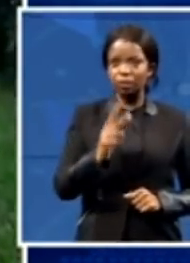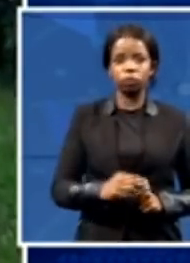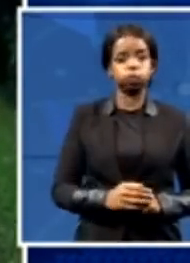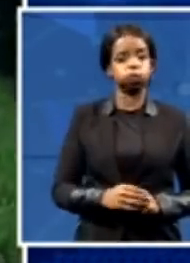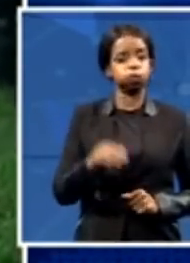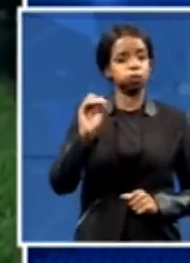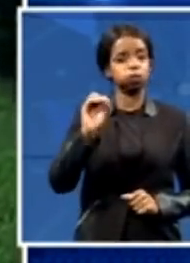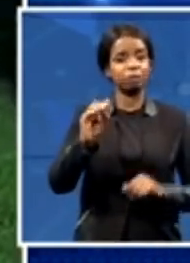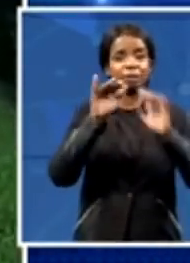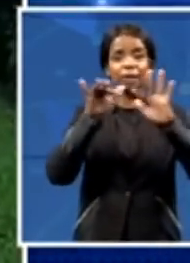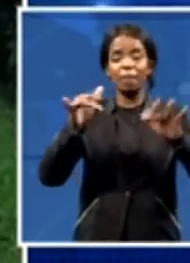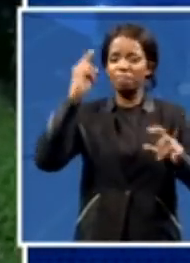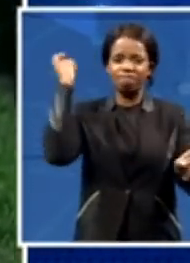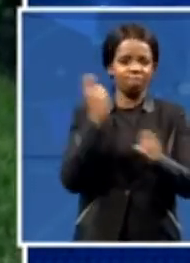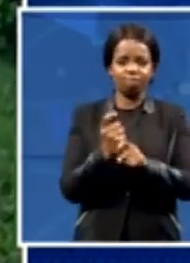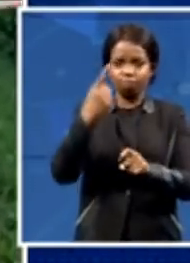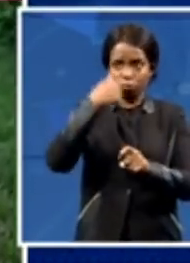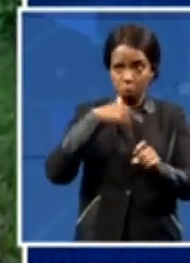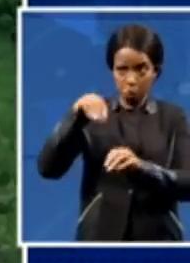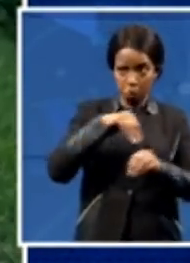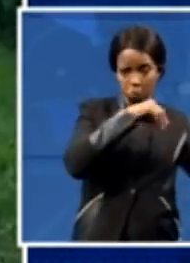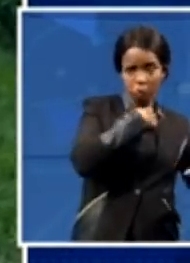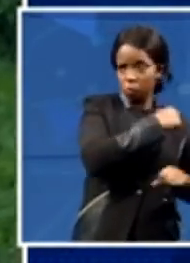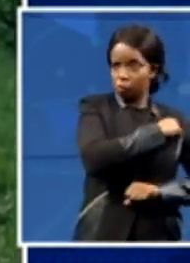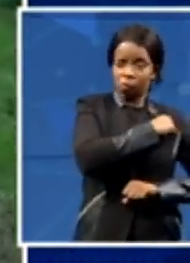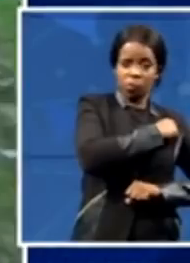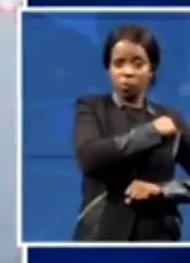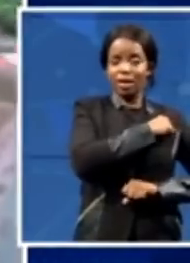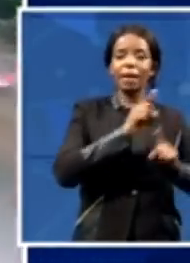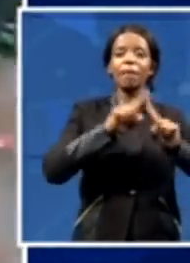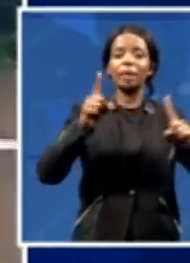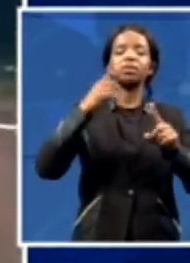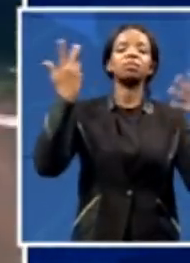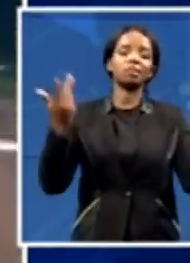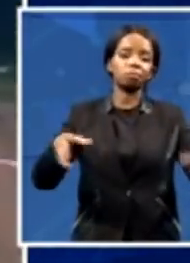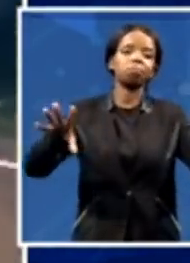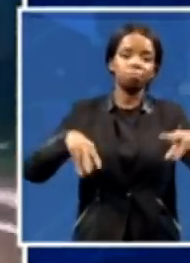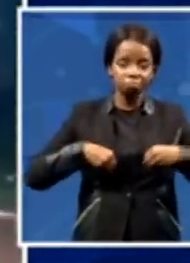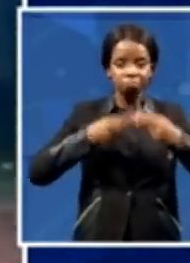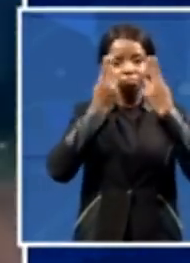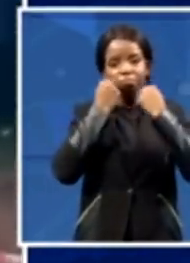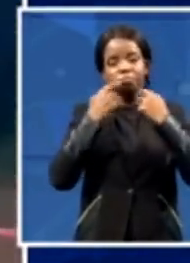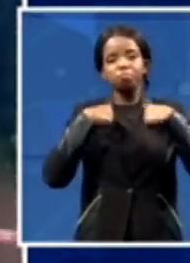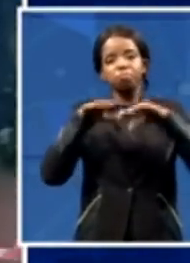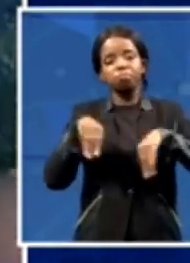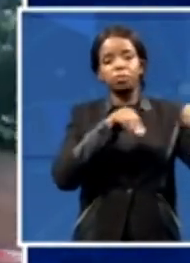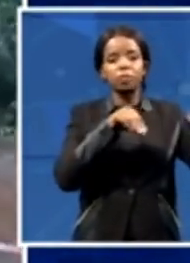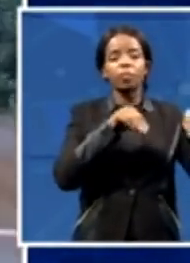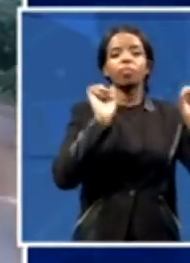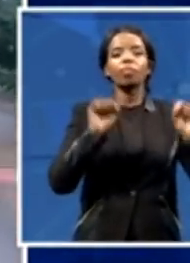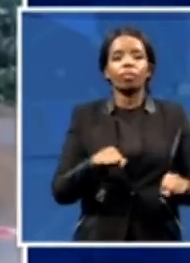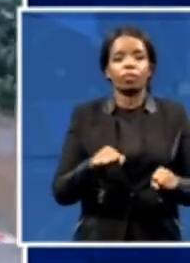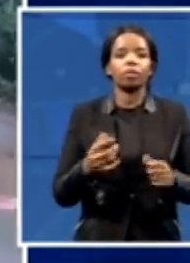area, but eventually they were able to they were forced to leave those areas because